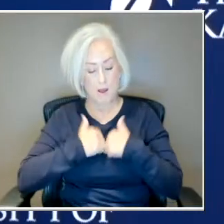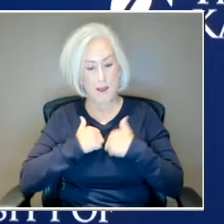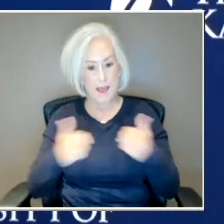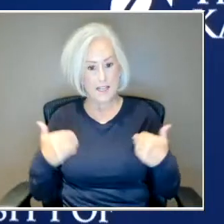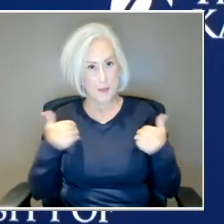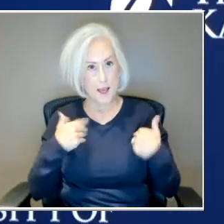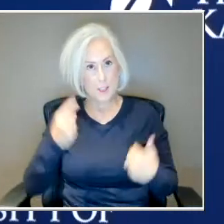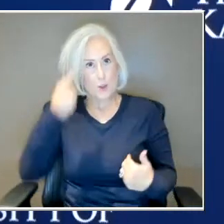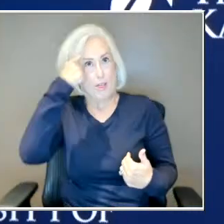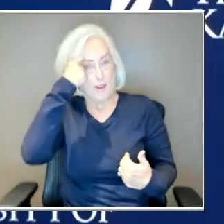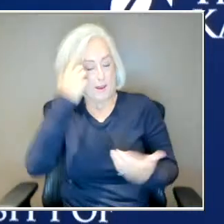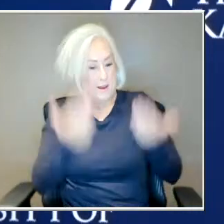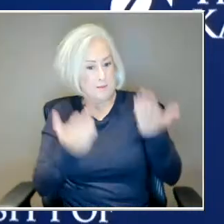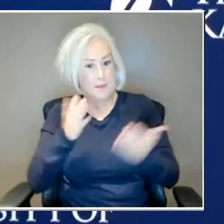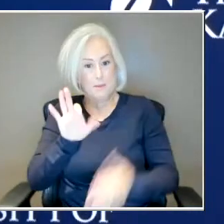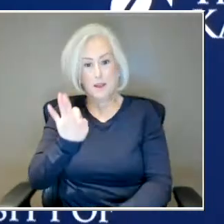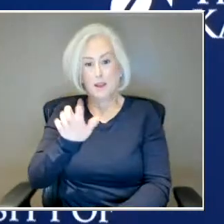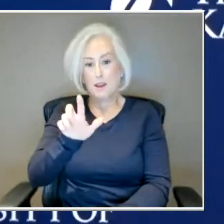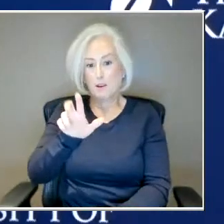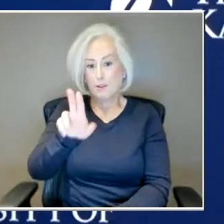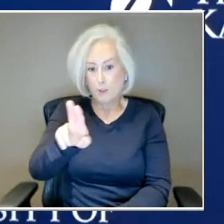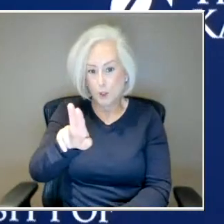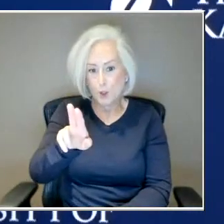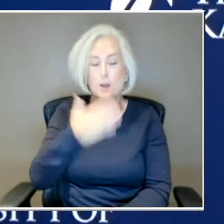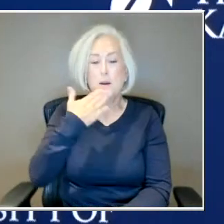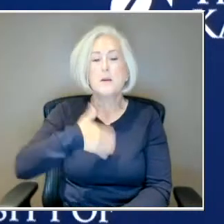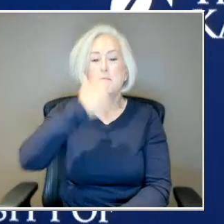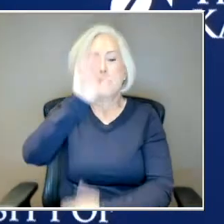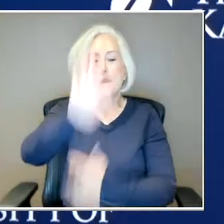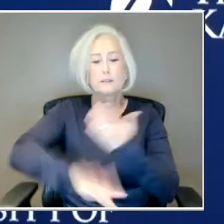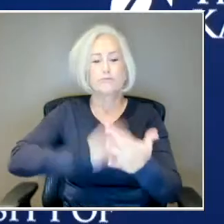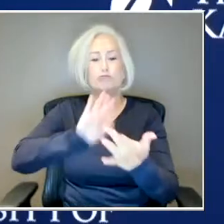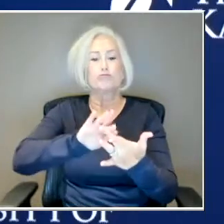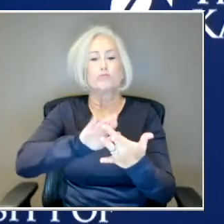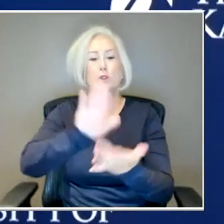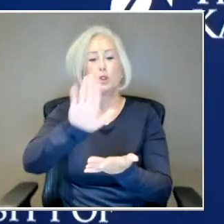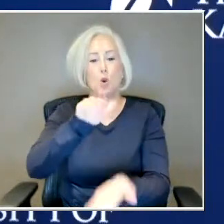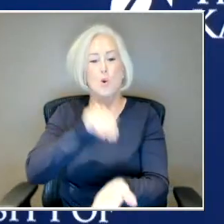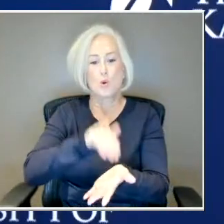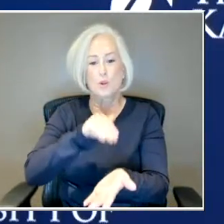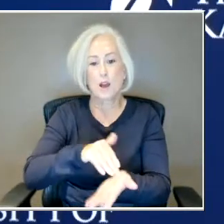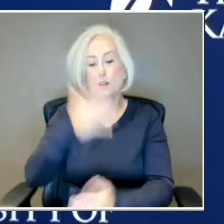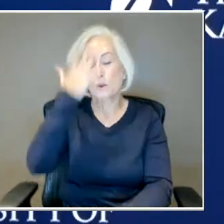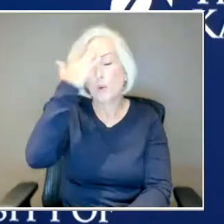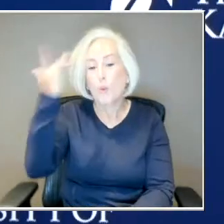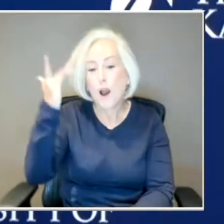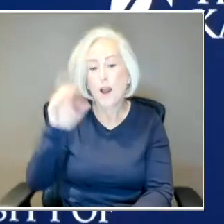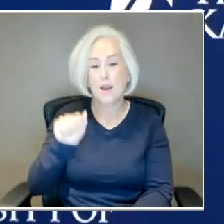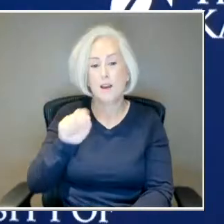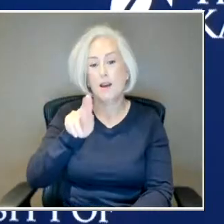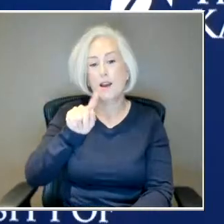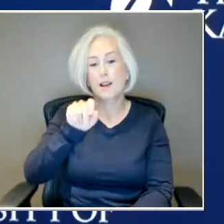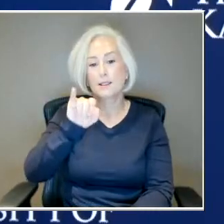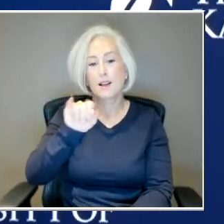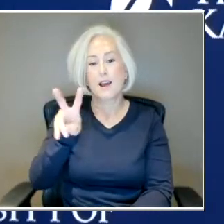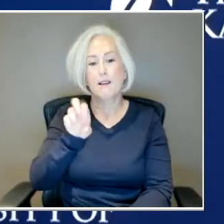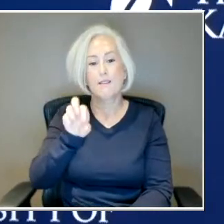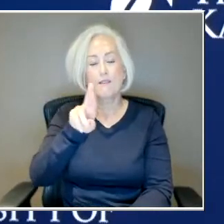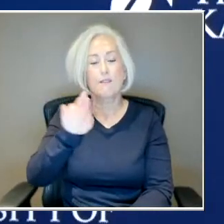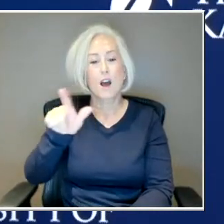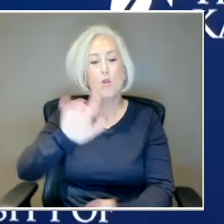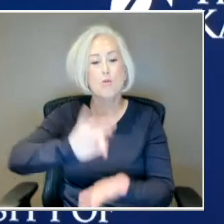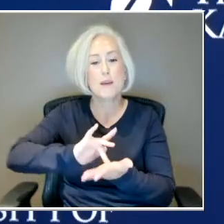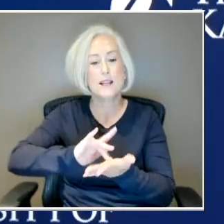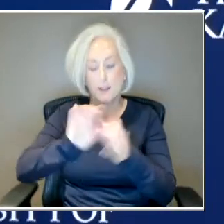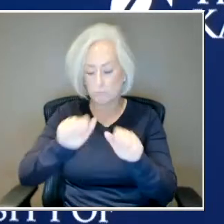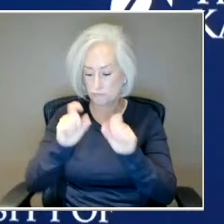really influenza, talk to your healthcare provider, because there are certain antiviral medications you can give that will reduce